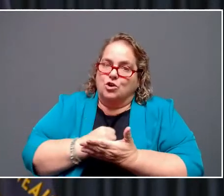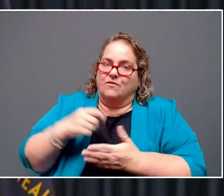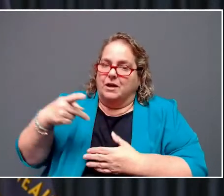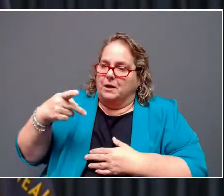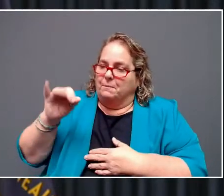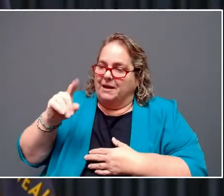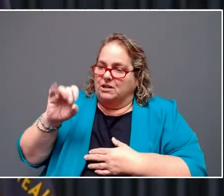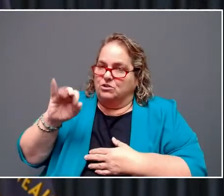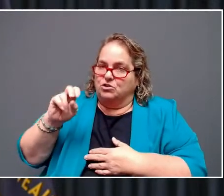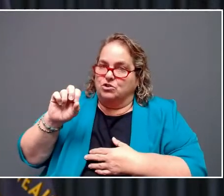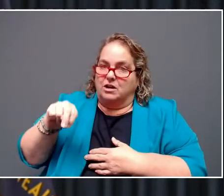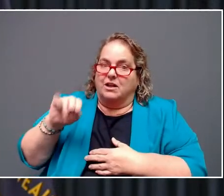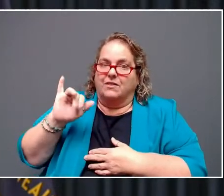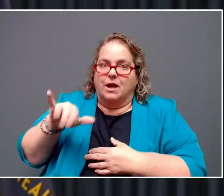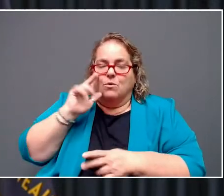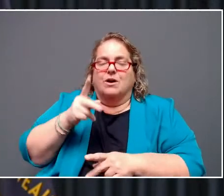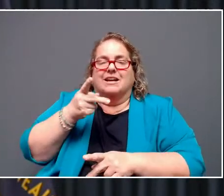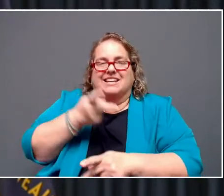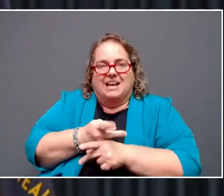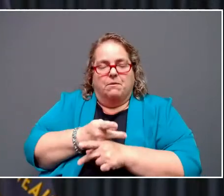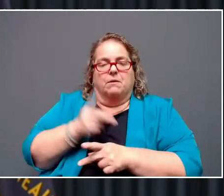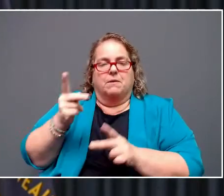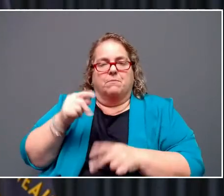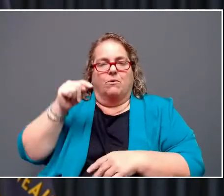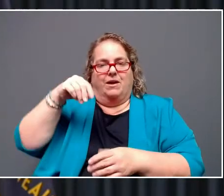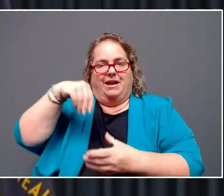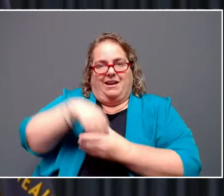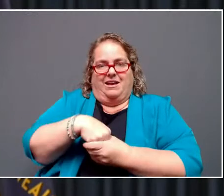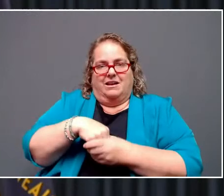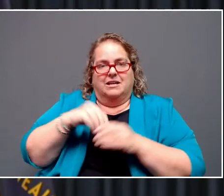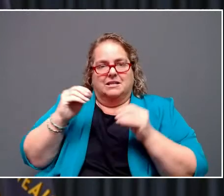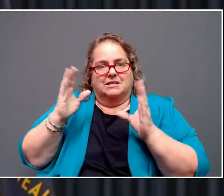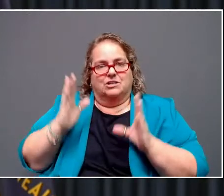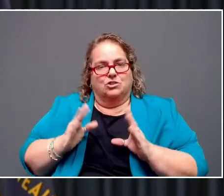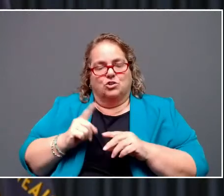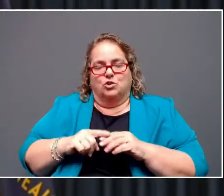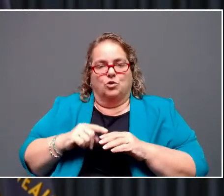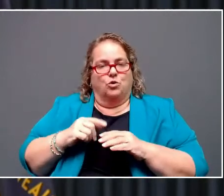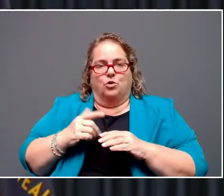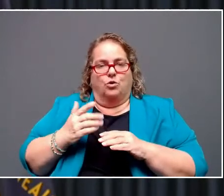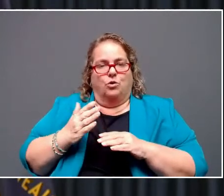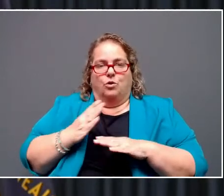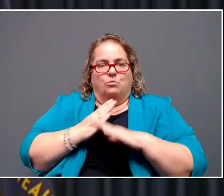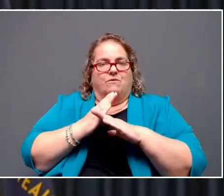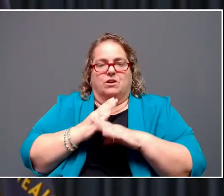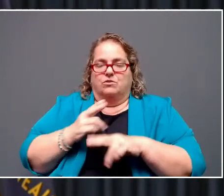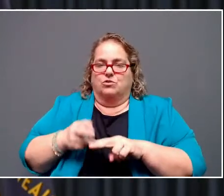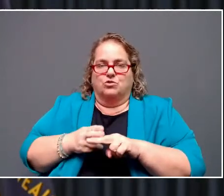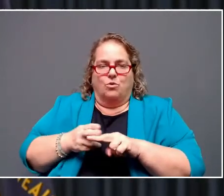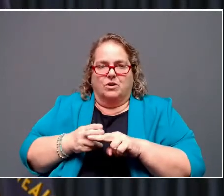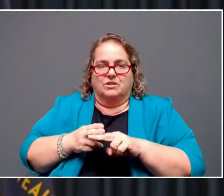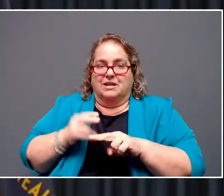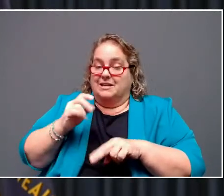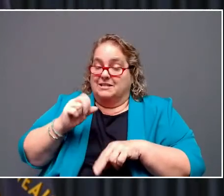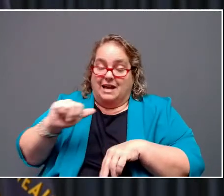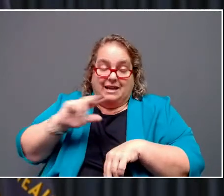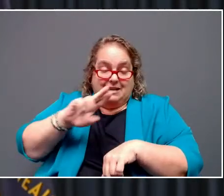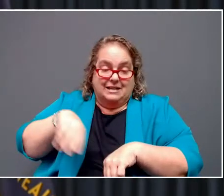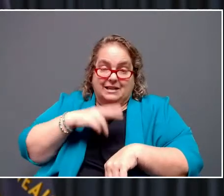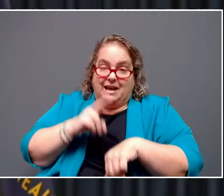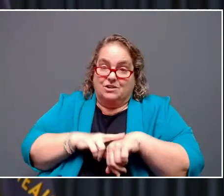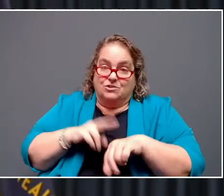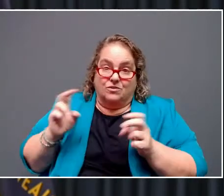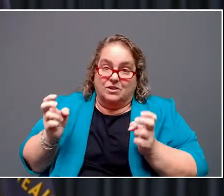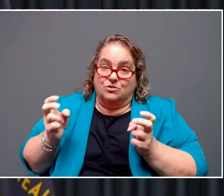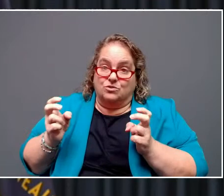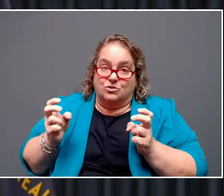in and prevent this type of shortage. It's a national issue that we've